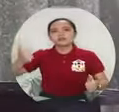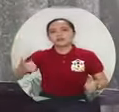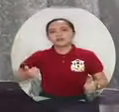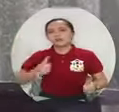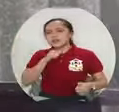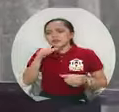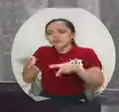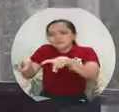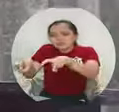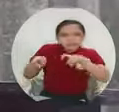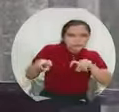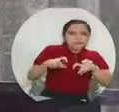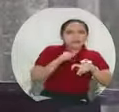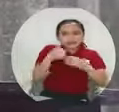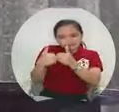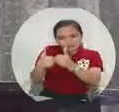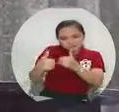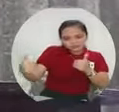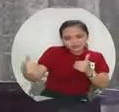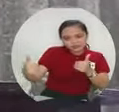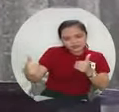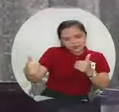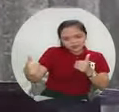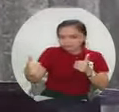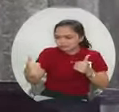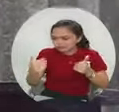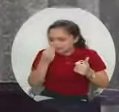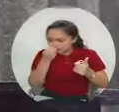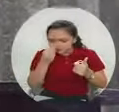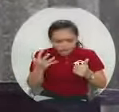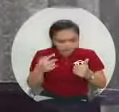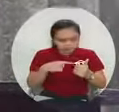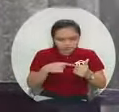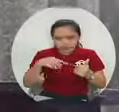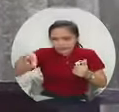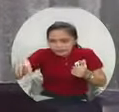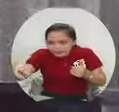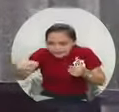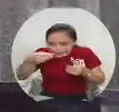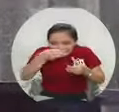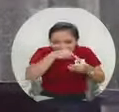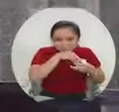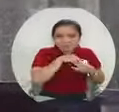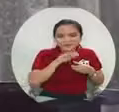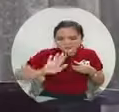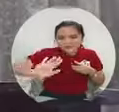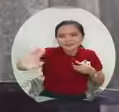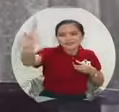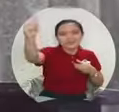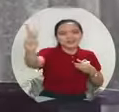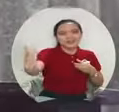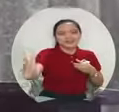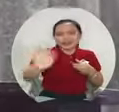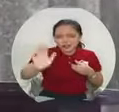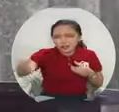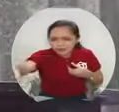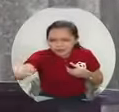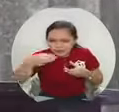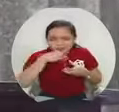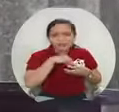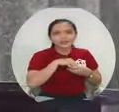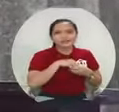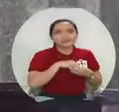limit yourself sa imo lang source of income that month. O mo lang ang imo allowance, mo lang ang amount imo na dawat kada